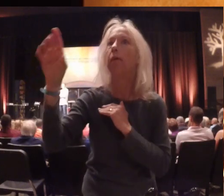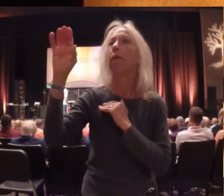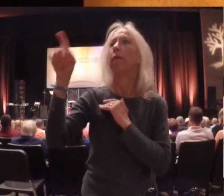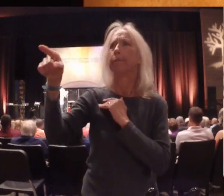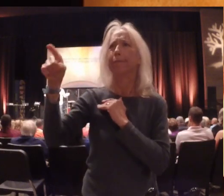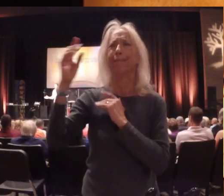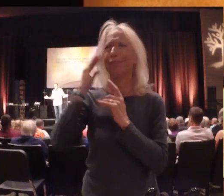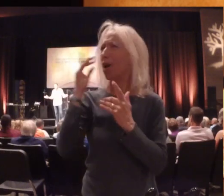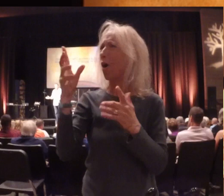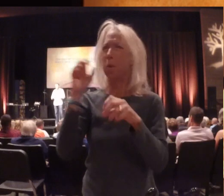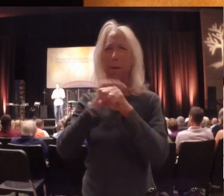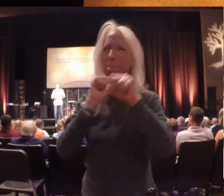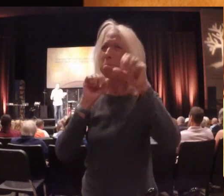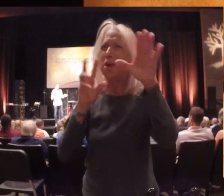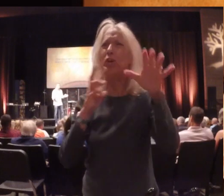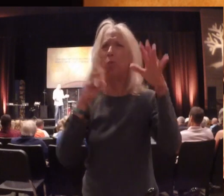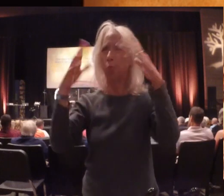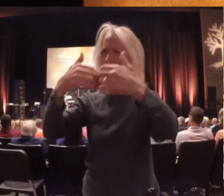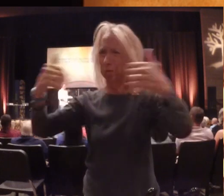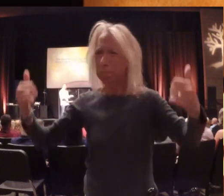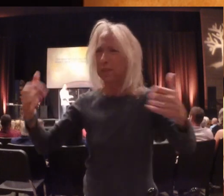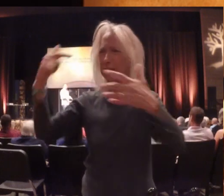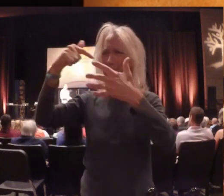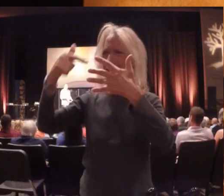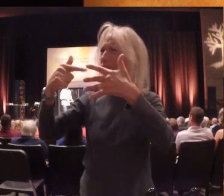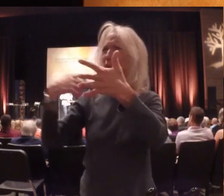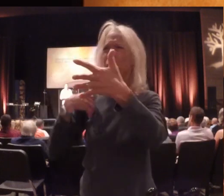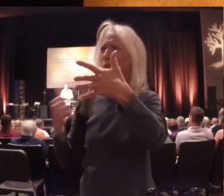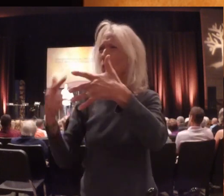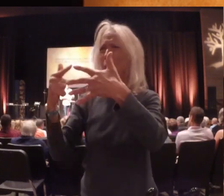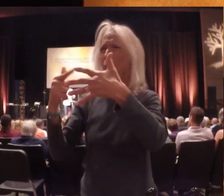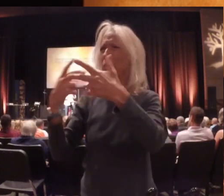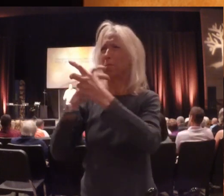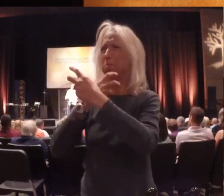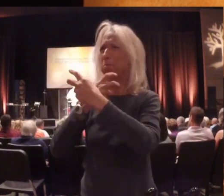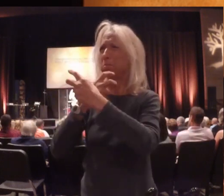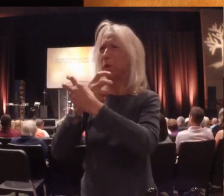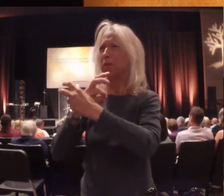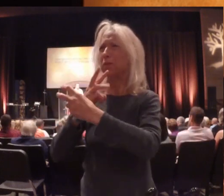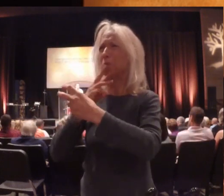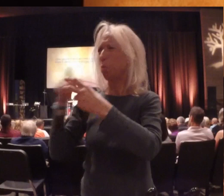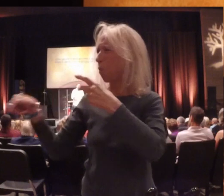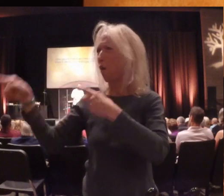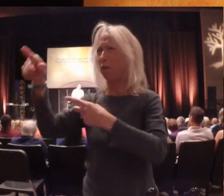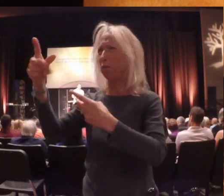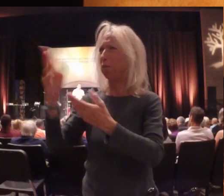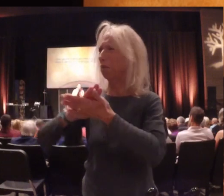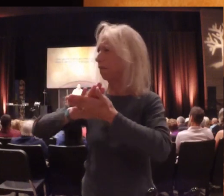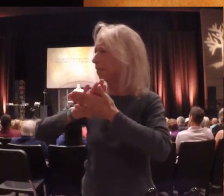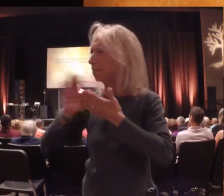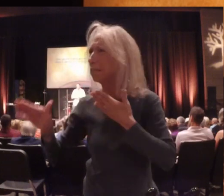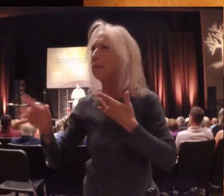split the Jordan River, amazing miracle. He cured a poisoned spring, a polluted spring that if you drank